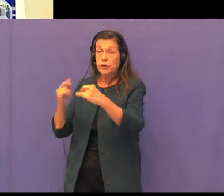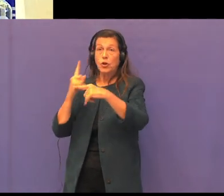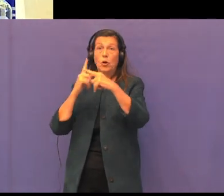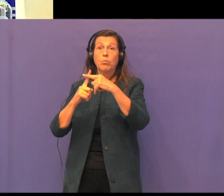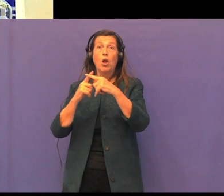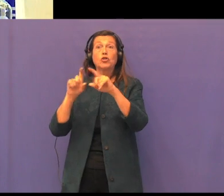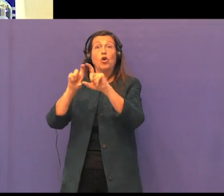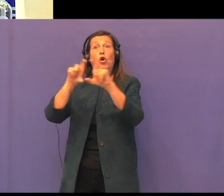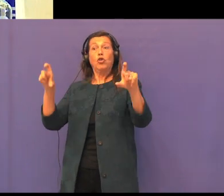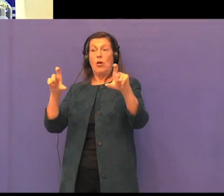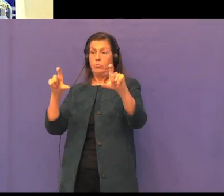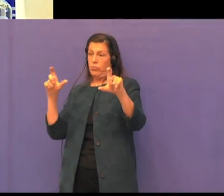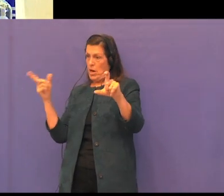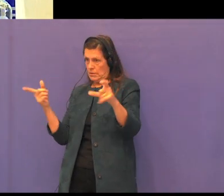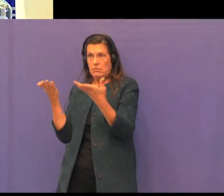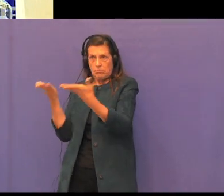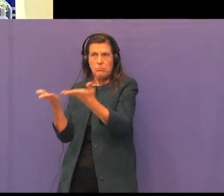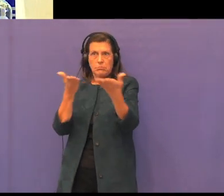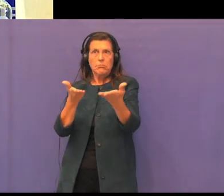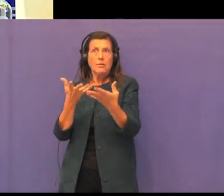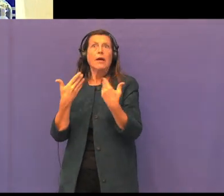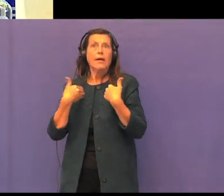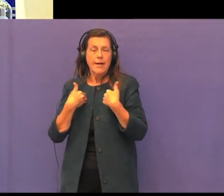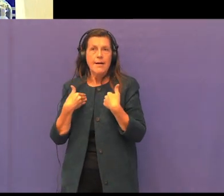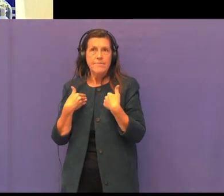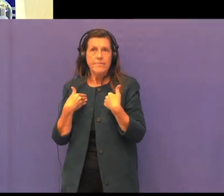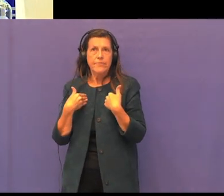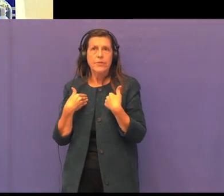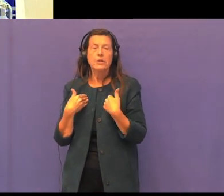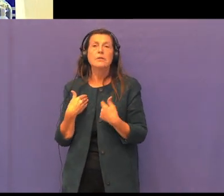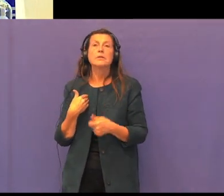at fora like this, where,